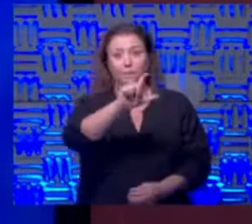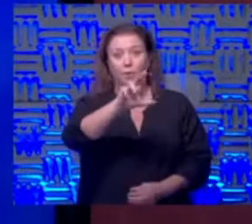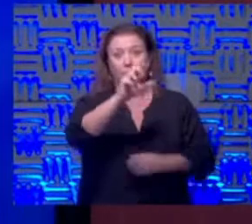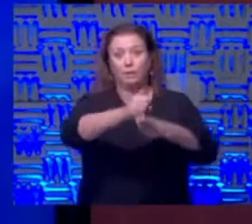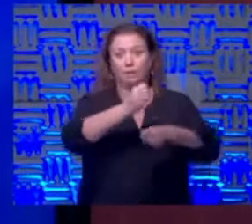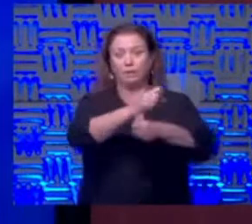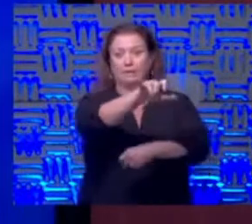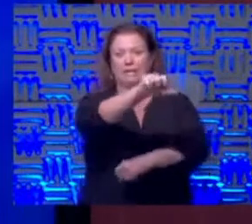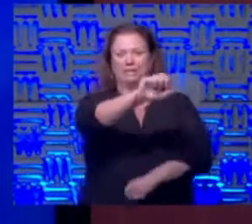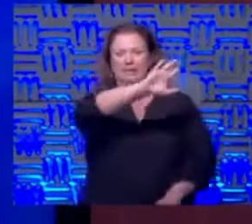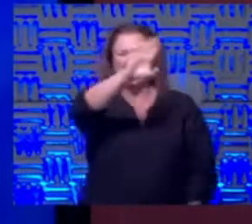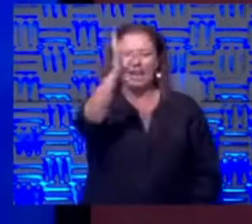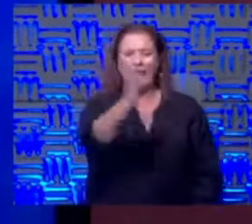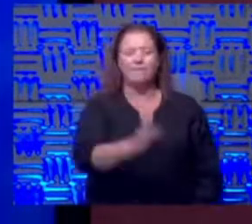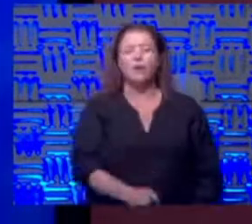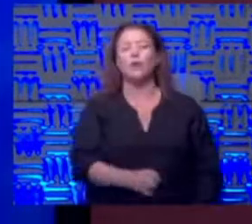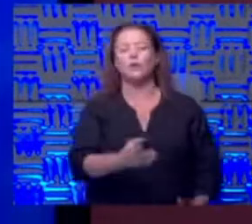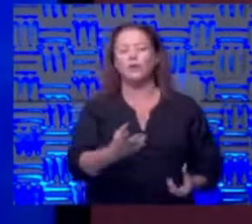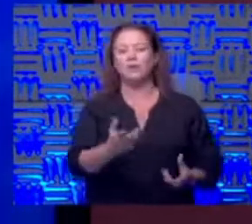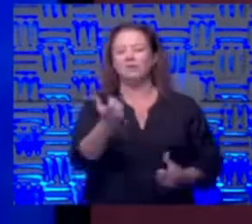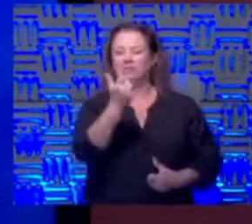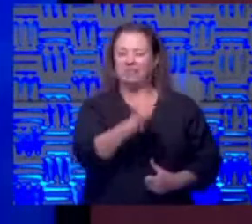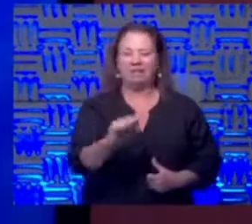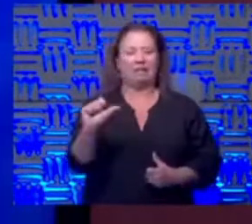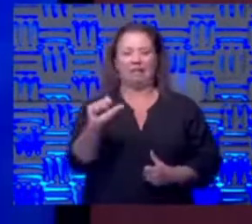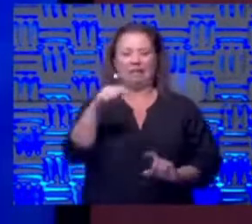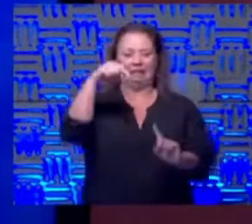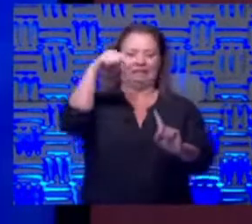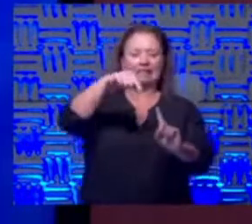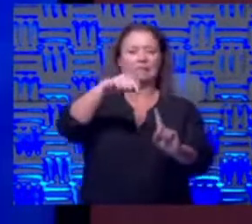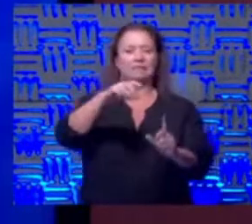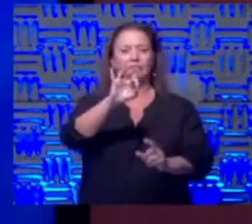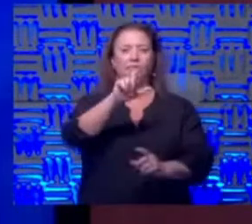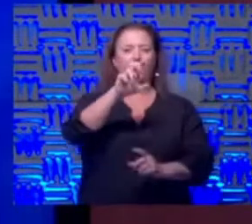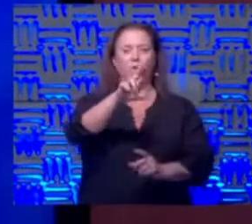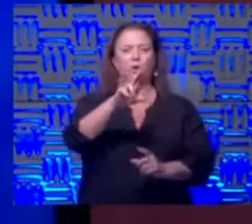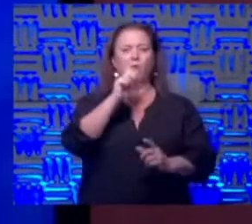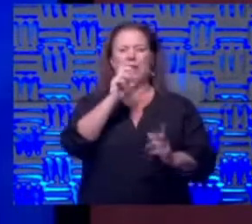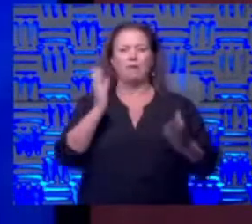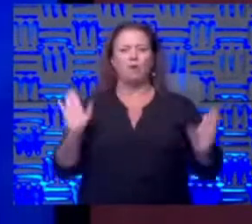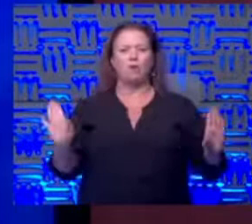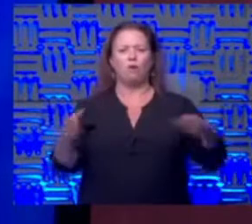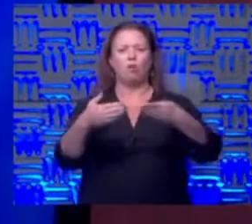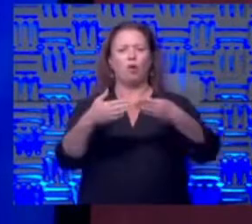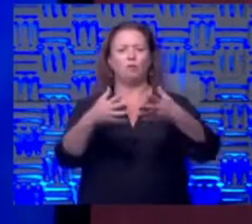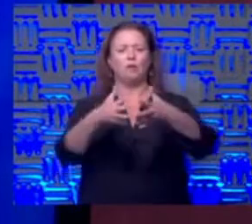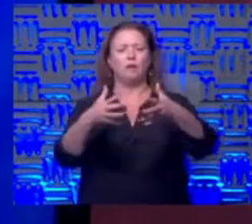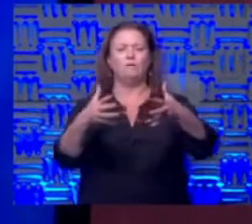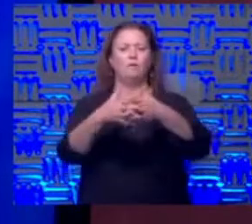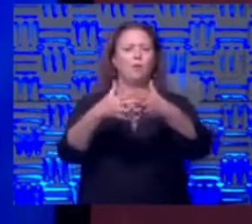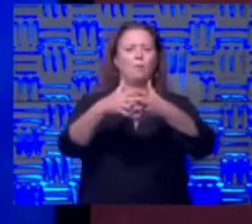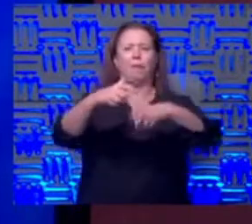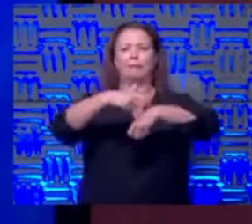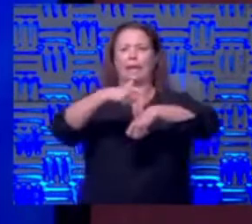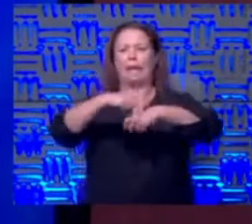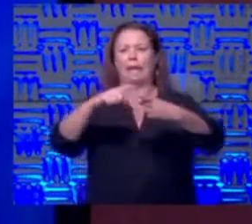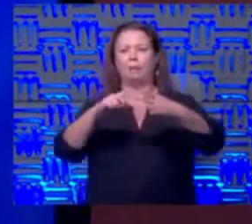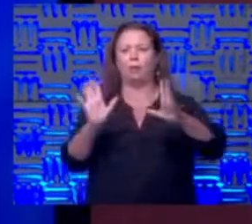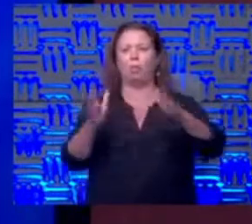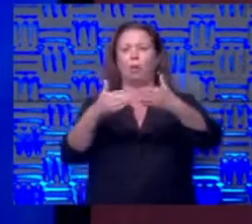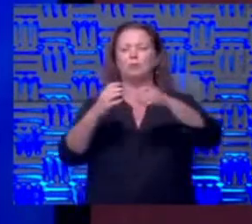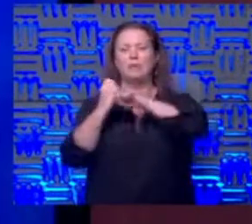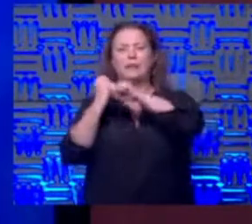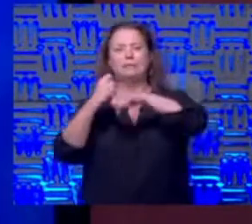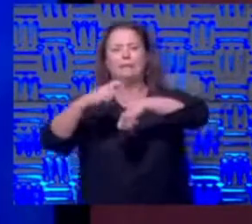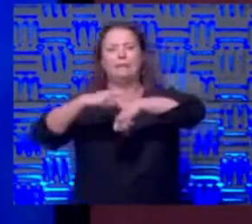never anything like this. We never shut down a football season or shut down the baseball season or